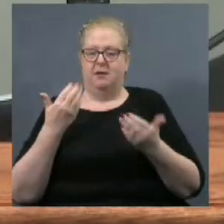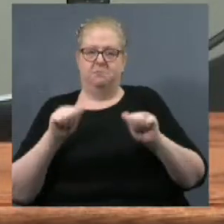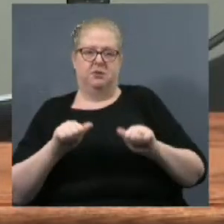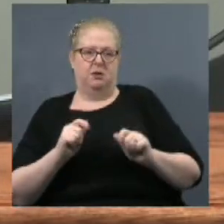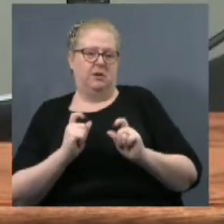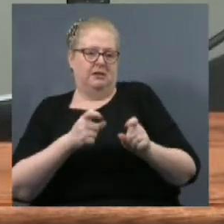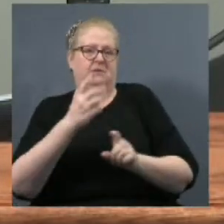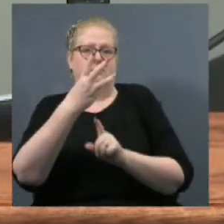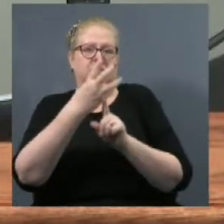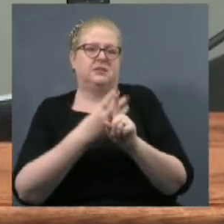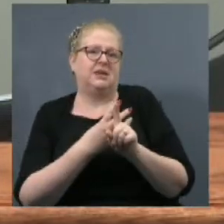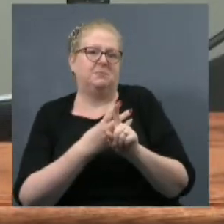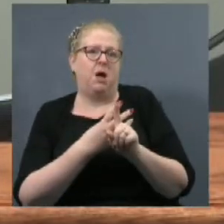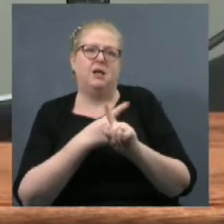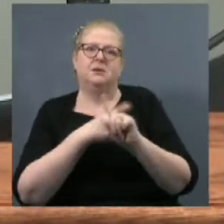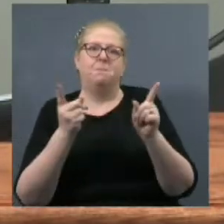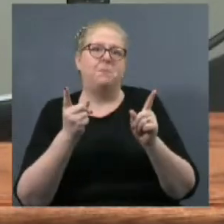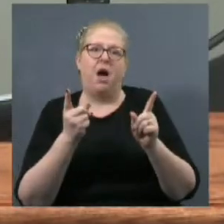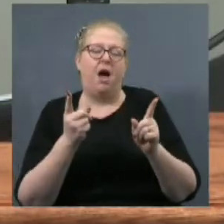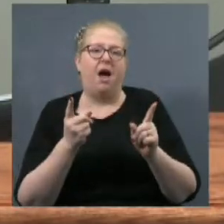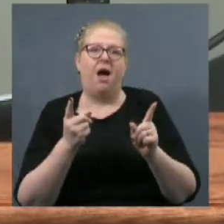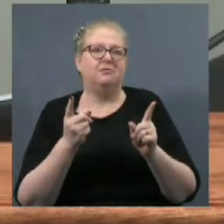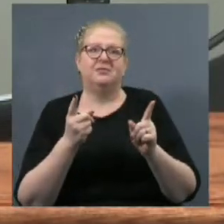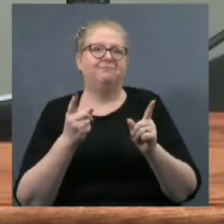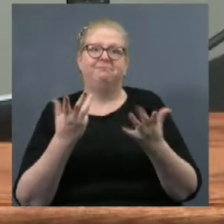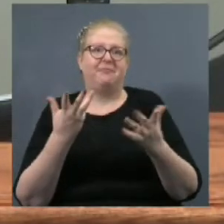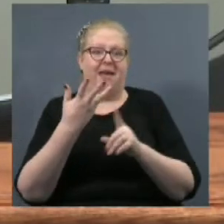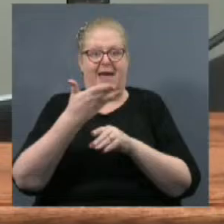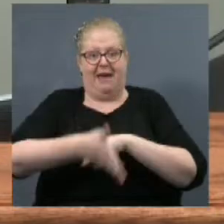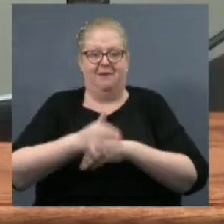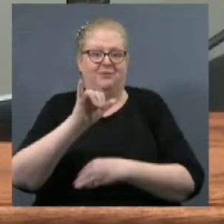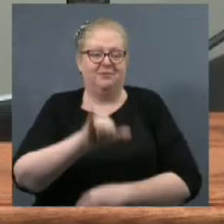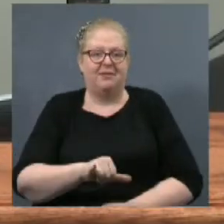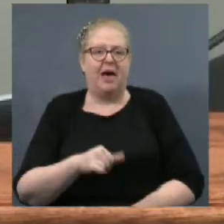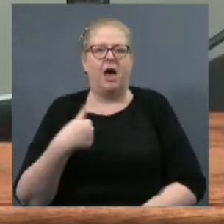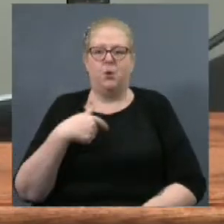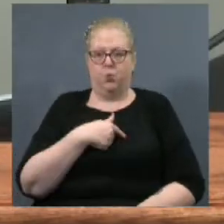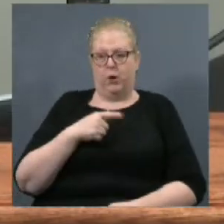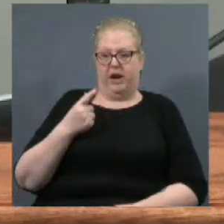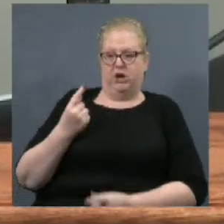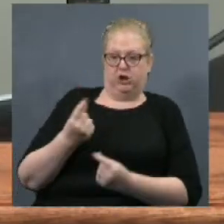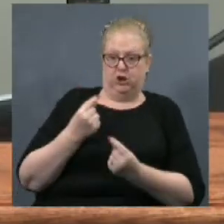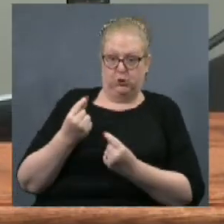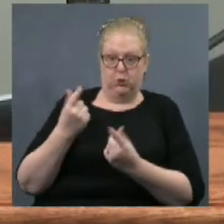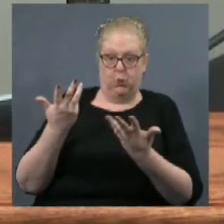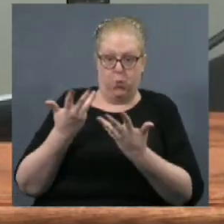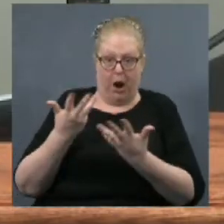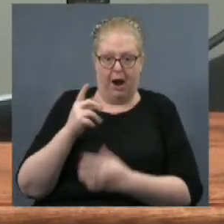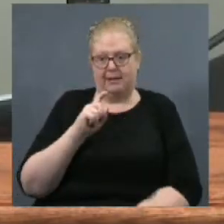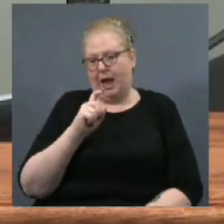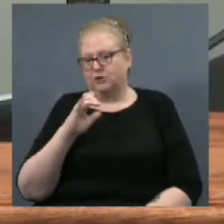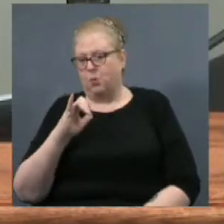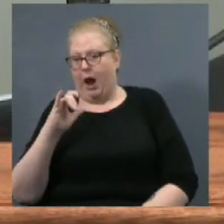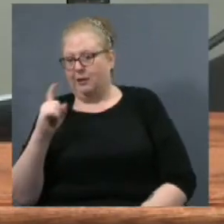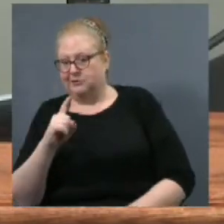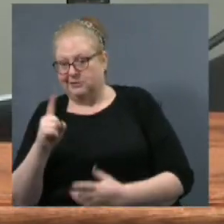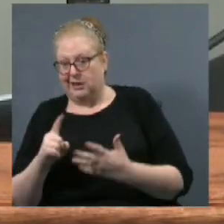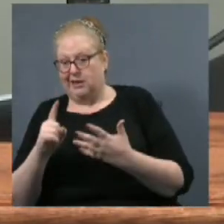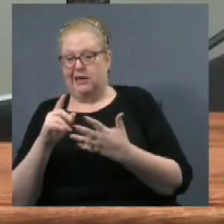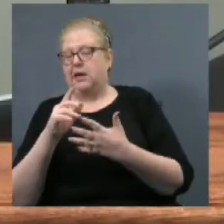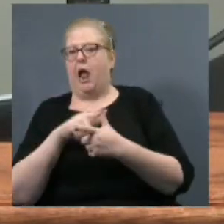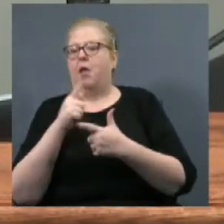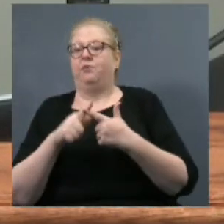plan is to do X, Y, and Z with this property and maybe make it market rate. And so that's the only reason. We're here for